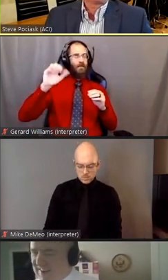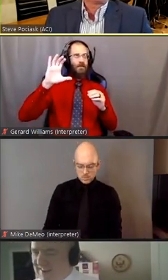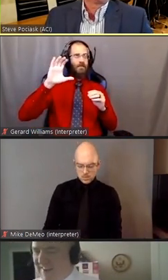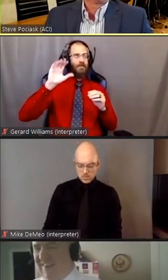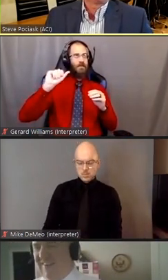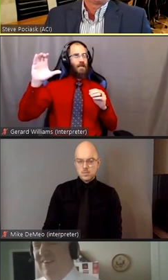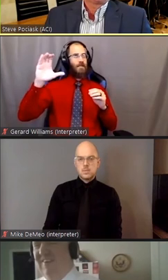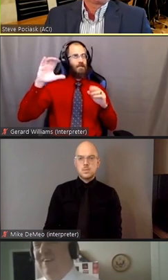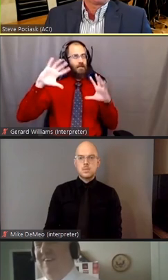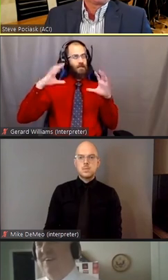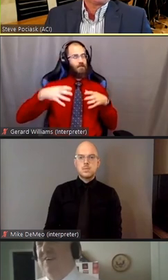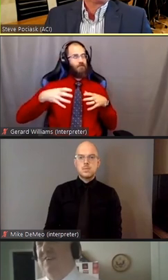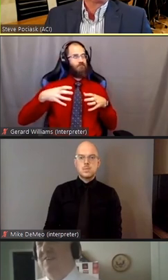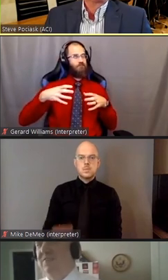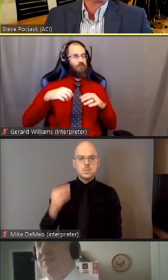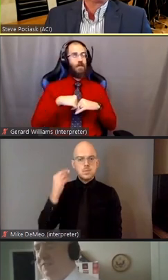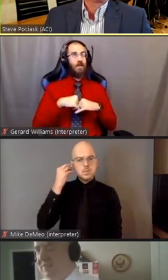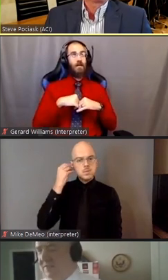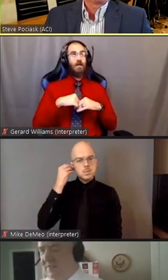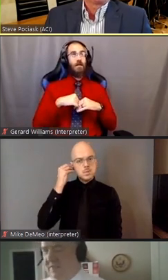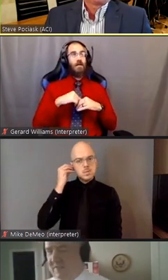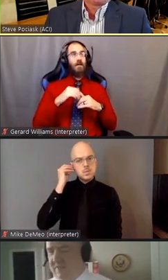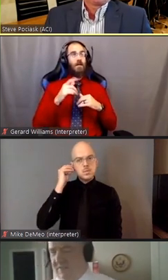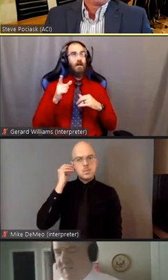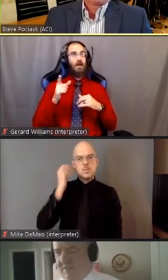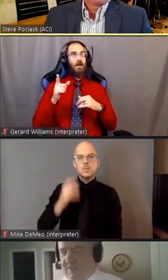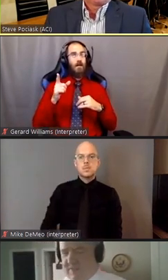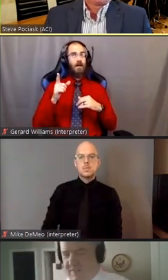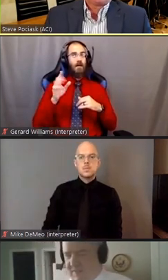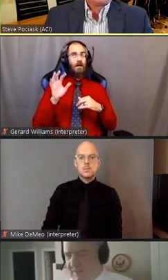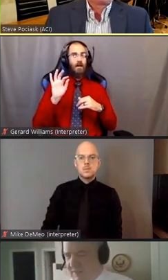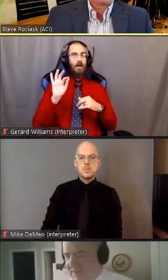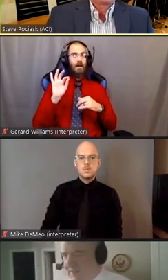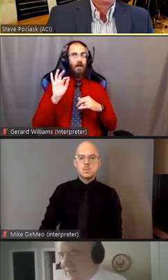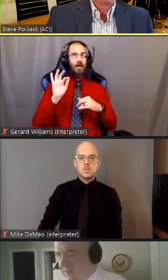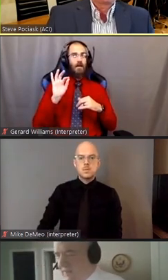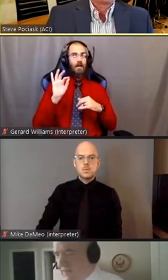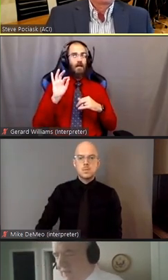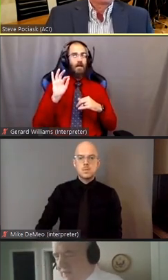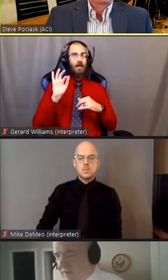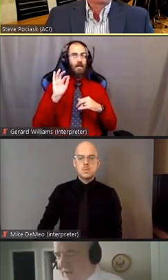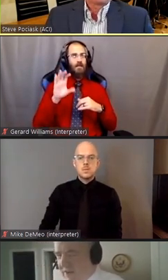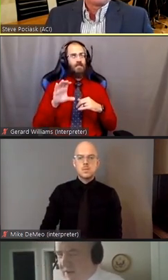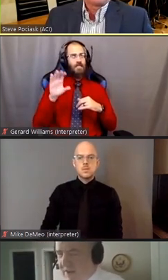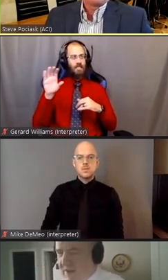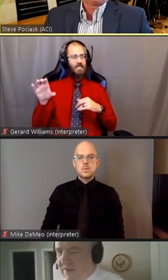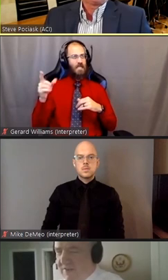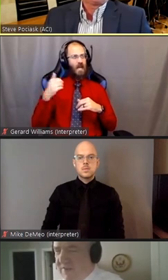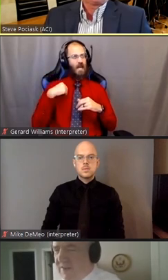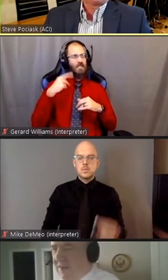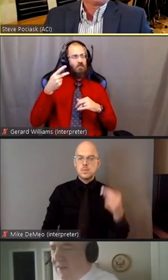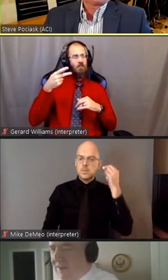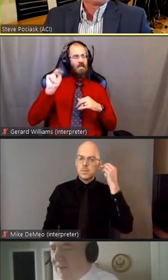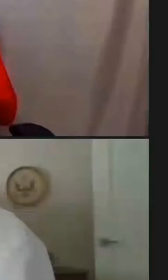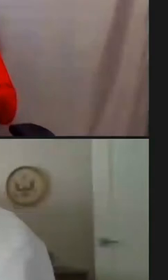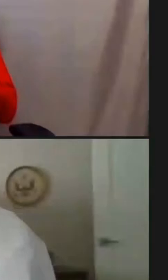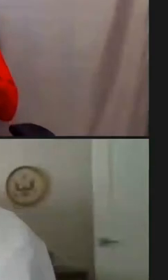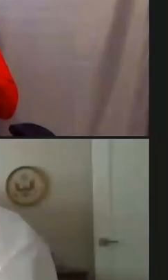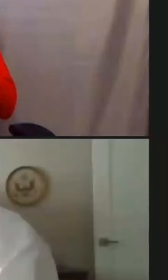charter, while the FCC is had a public notice on the intent to renew